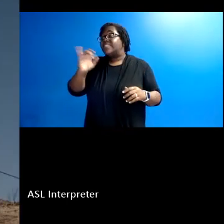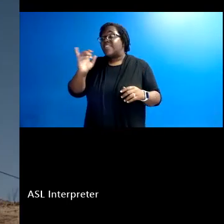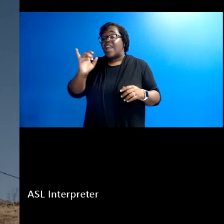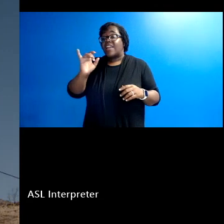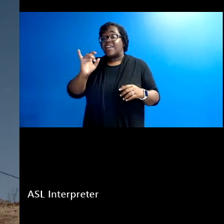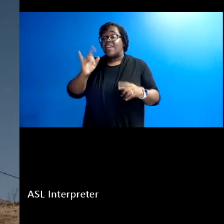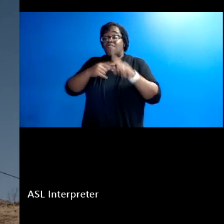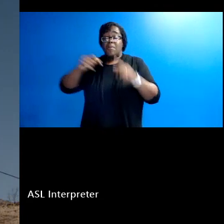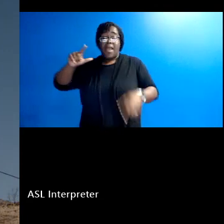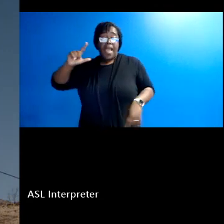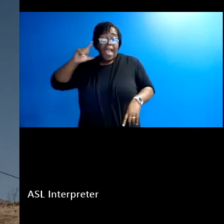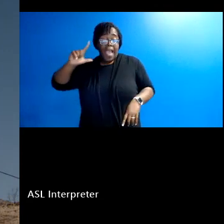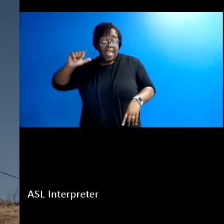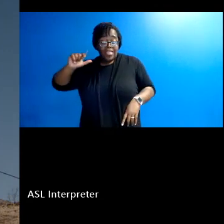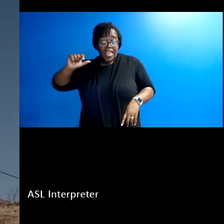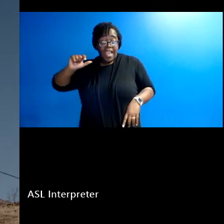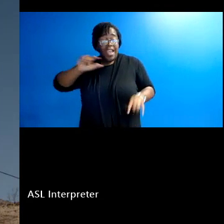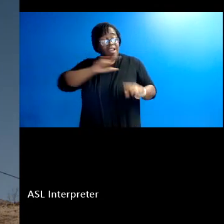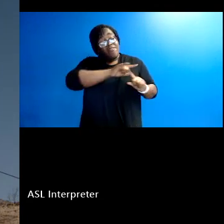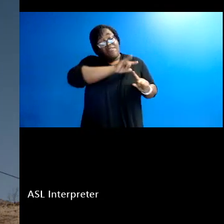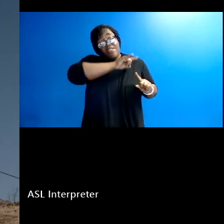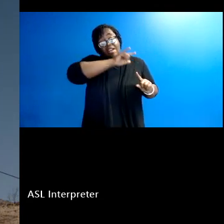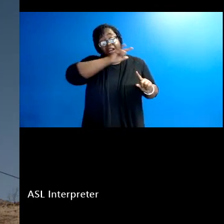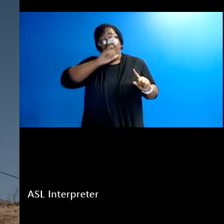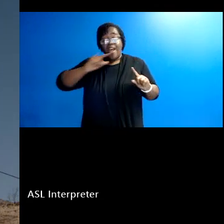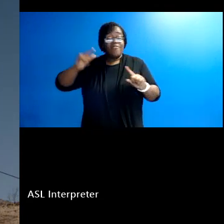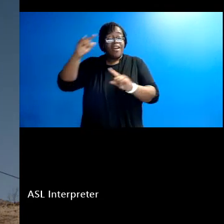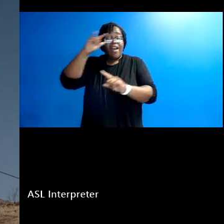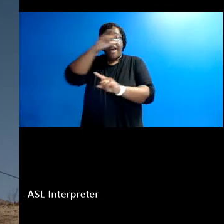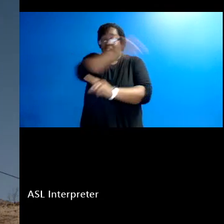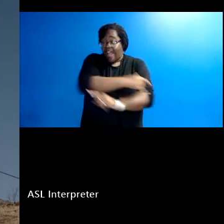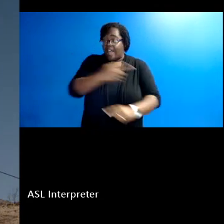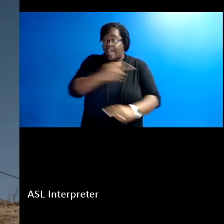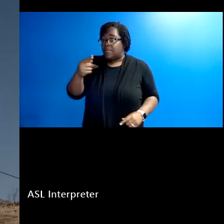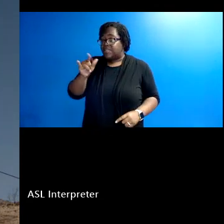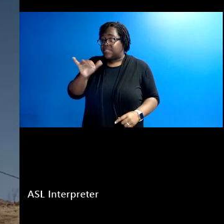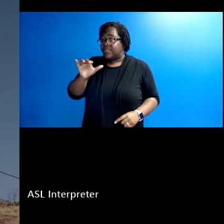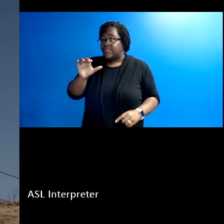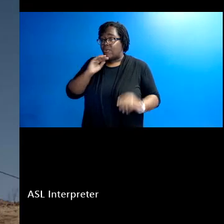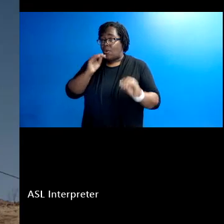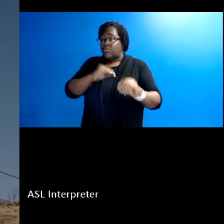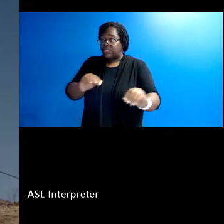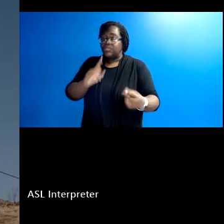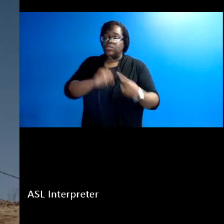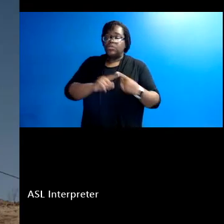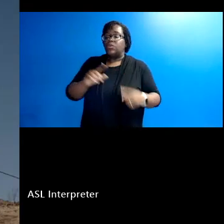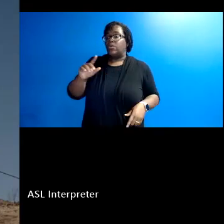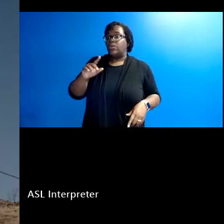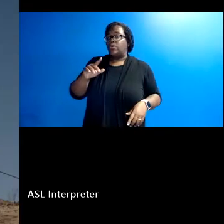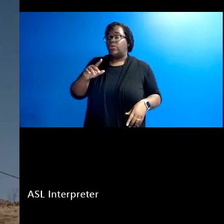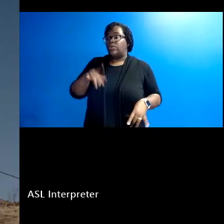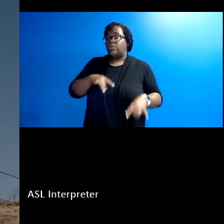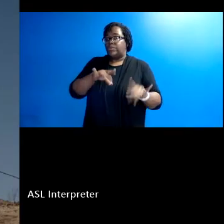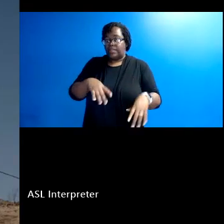Angeles to Auckland, New Zealand. So crossing the whole Pacific Ocean. Or just to think more